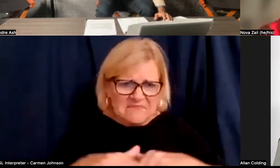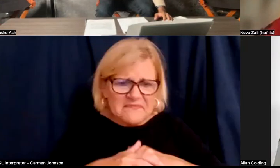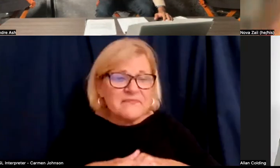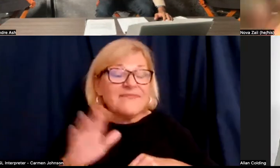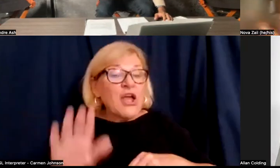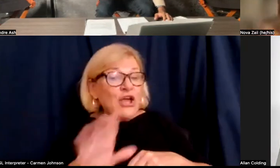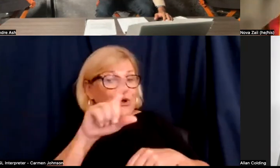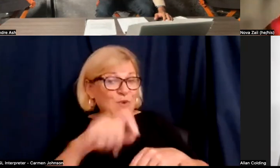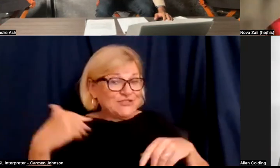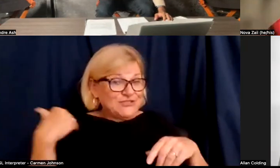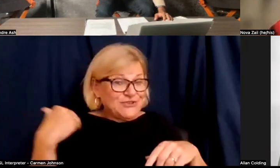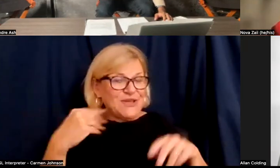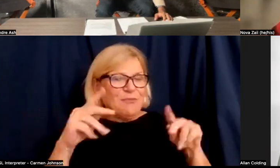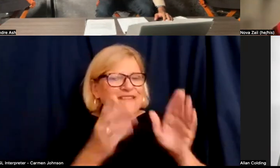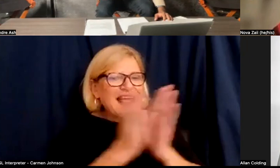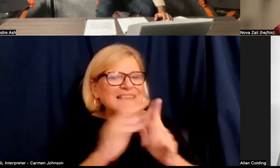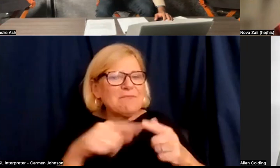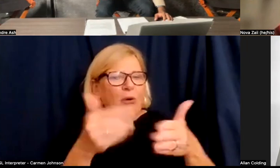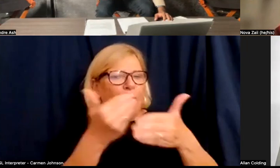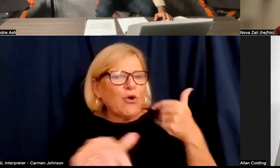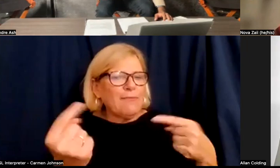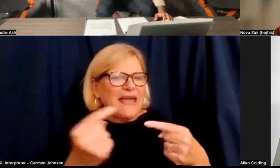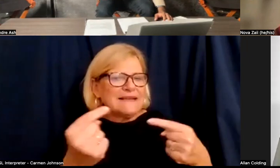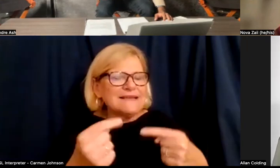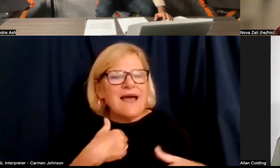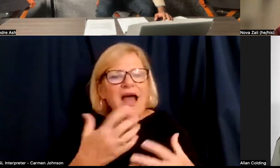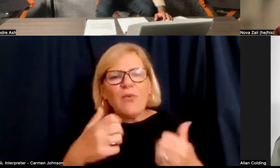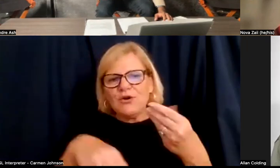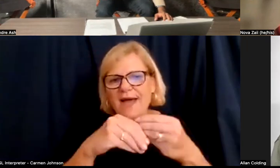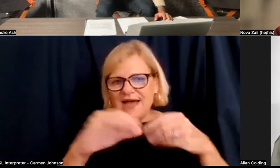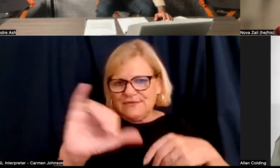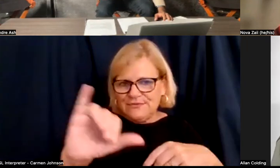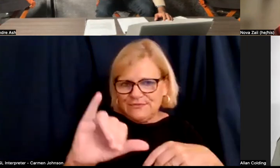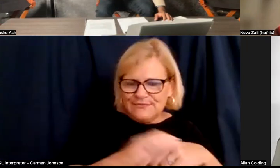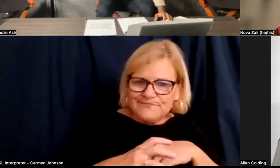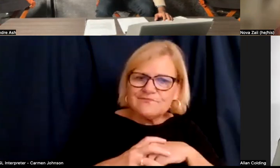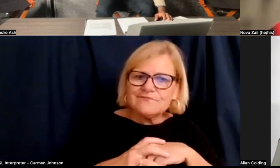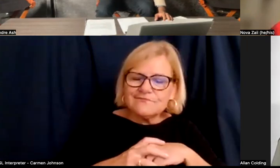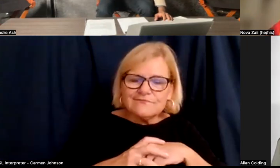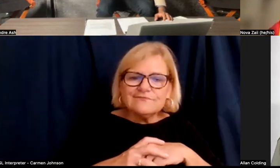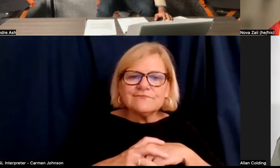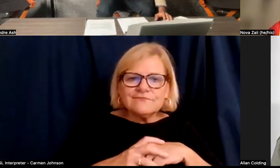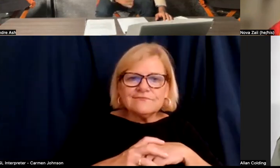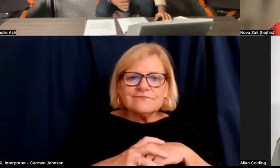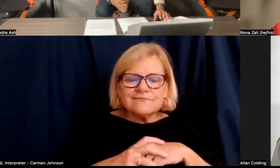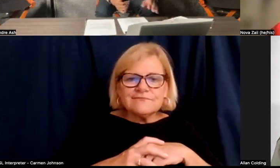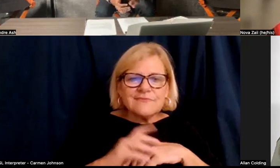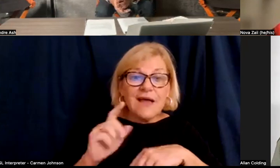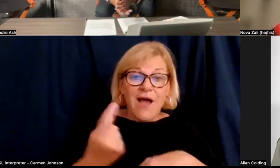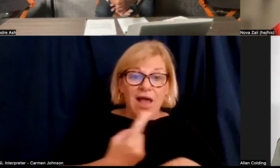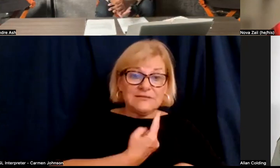your question earlier, the person asking about birth pains, I just wanted to add too that, you know, it's not all a solo